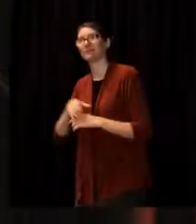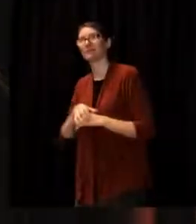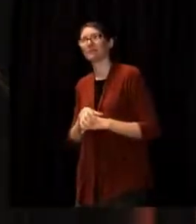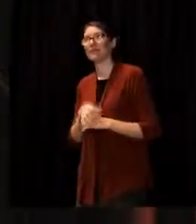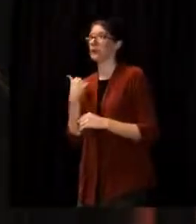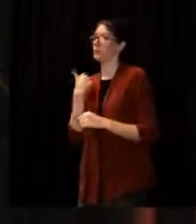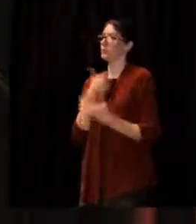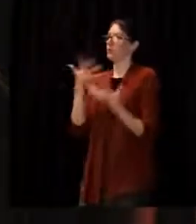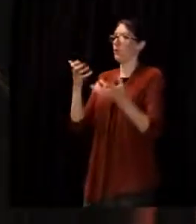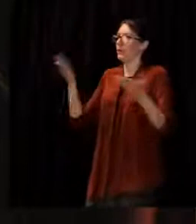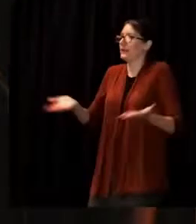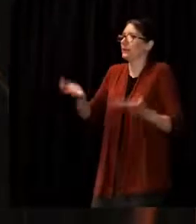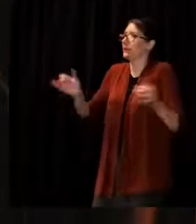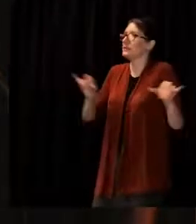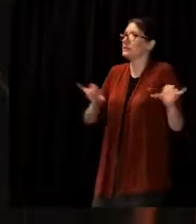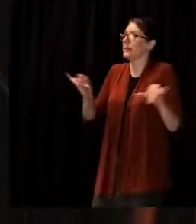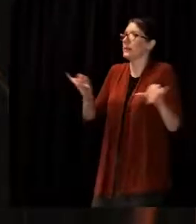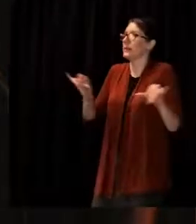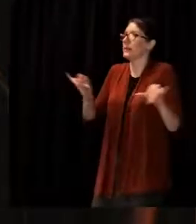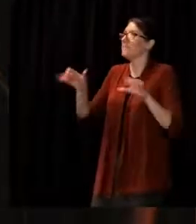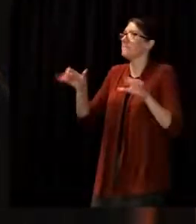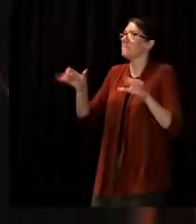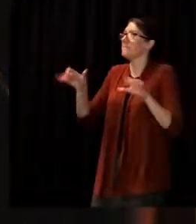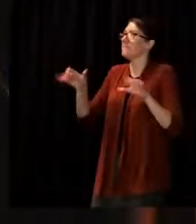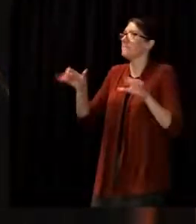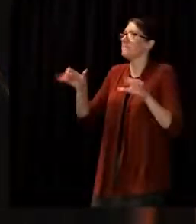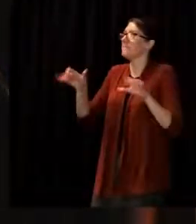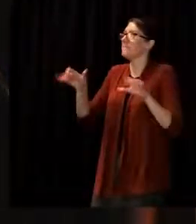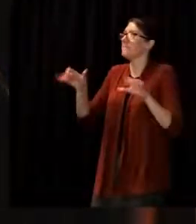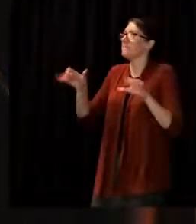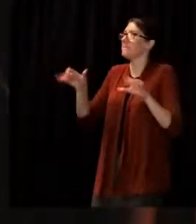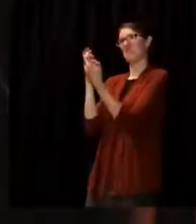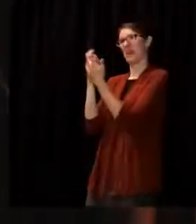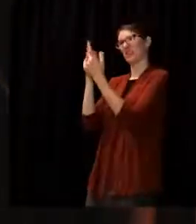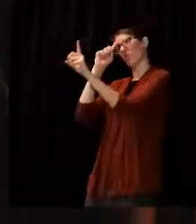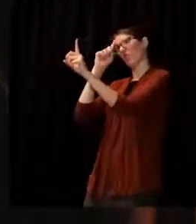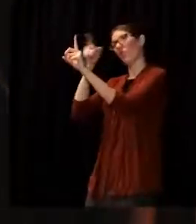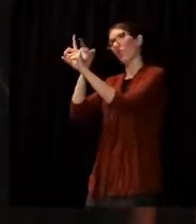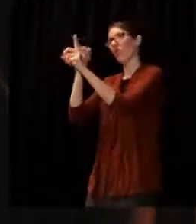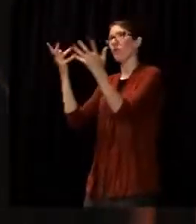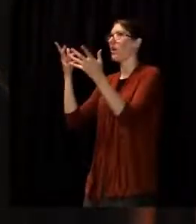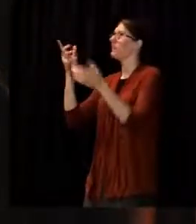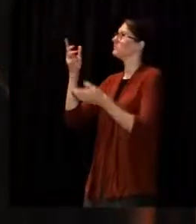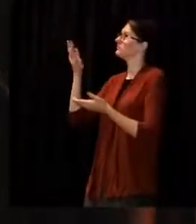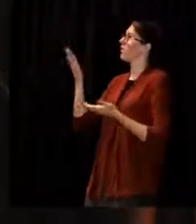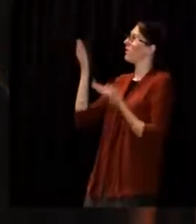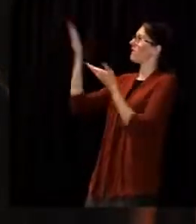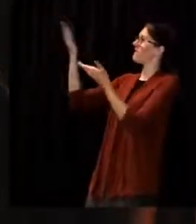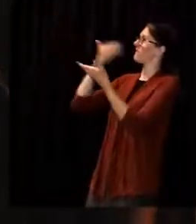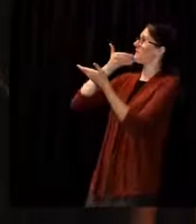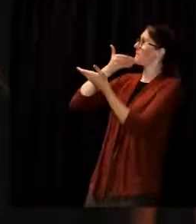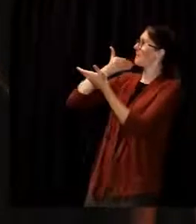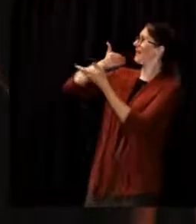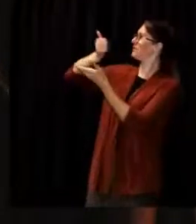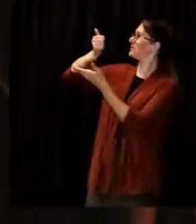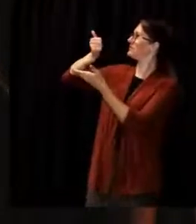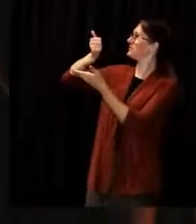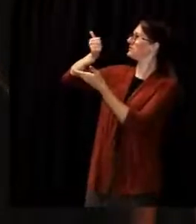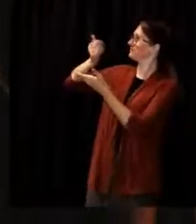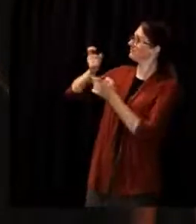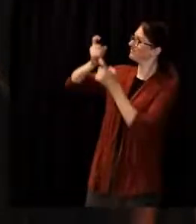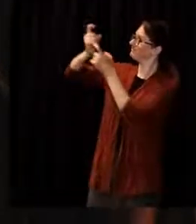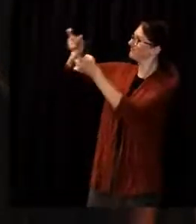want to do here. That the structure aligns with the objective of giving our best to God and giving that which is beautiful